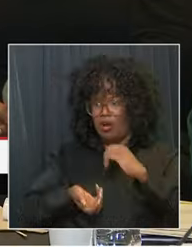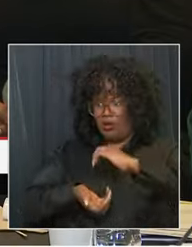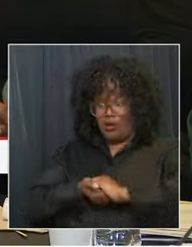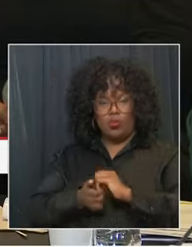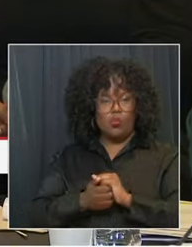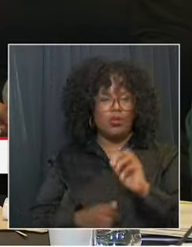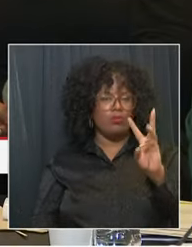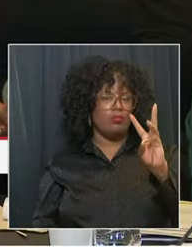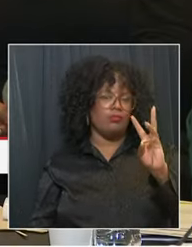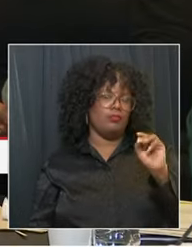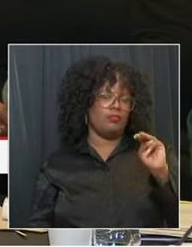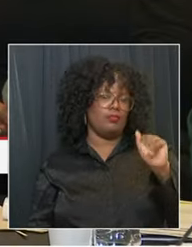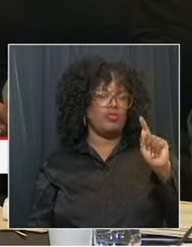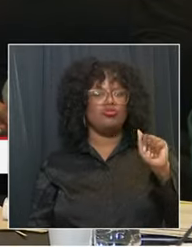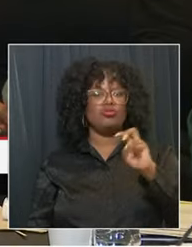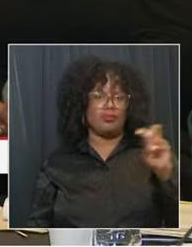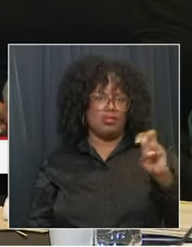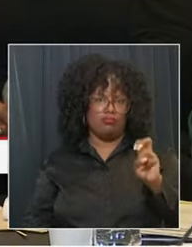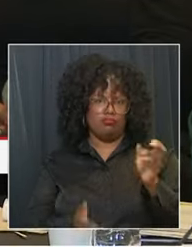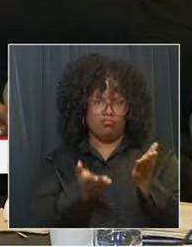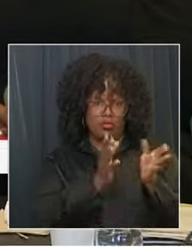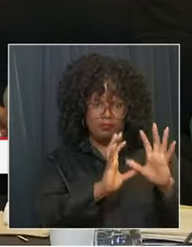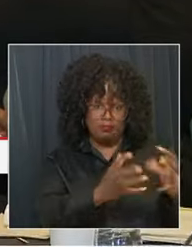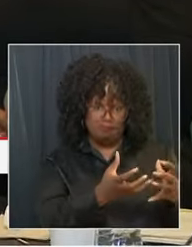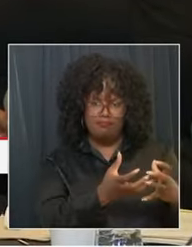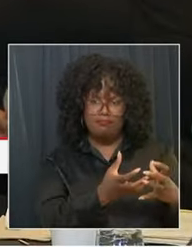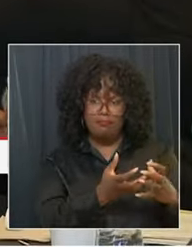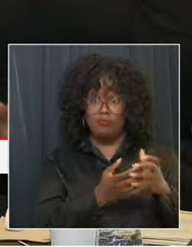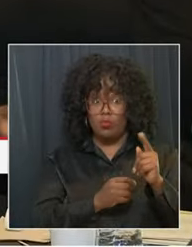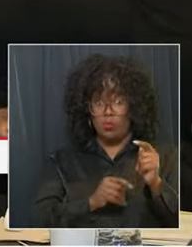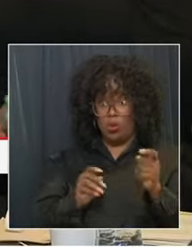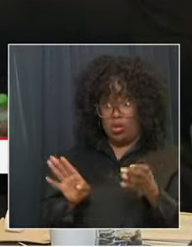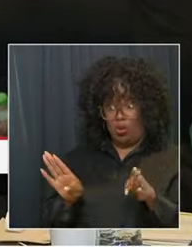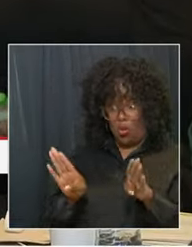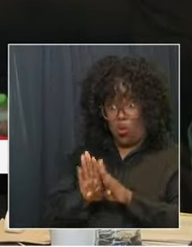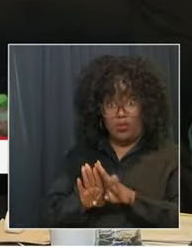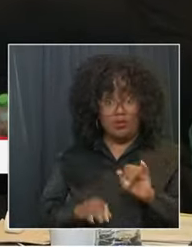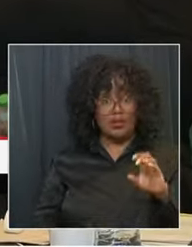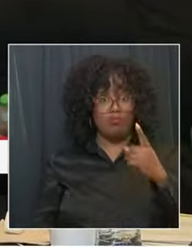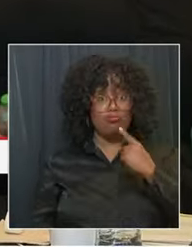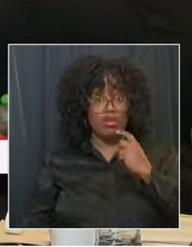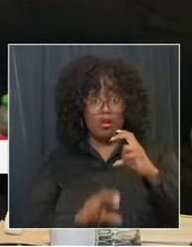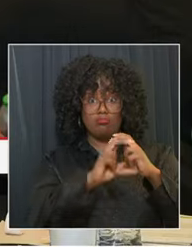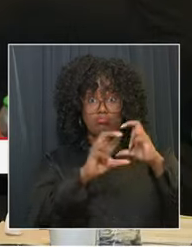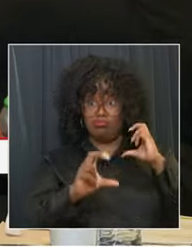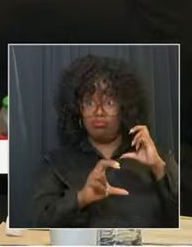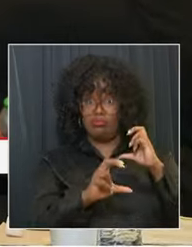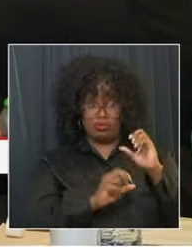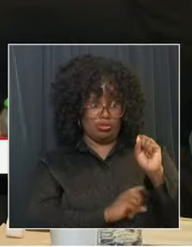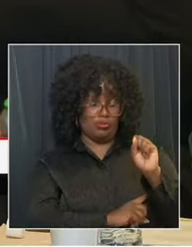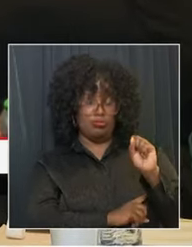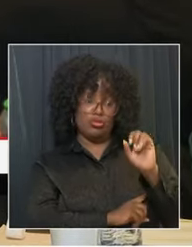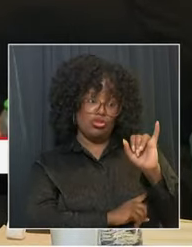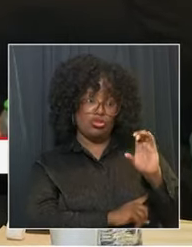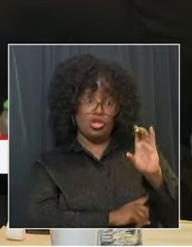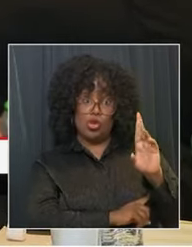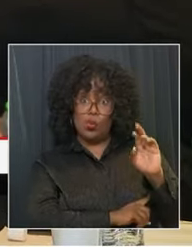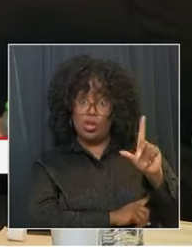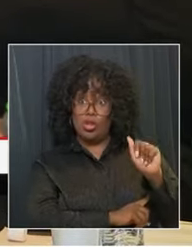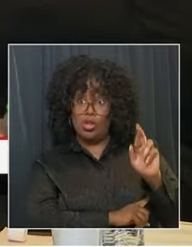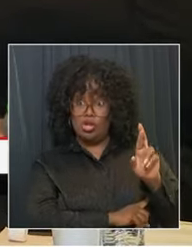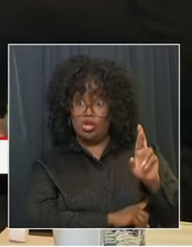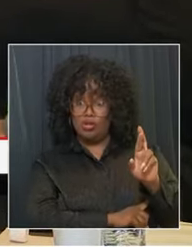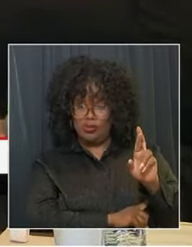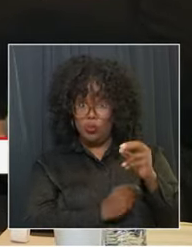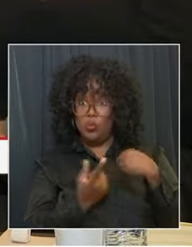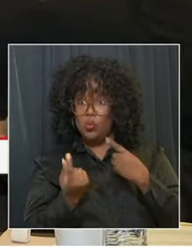clarify, when we ended the circulator service, as you know, we paid WMATA in additional funding beyond what would be in our